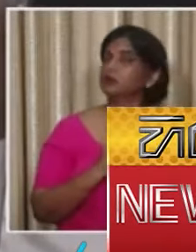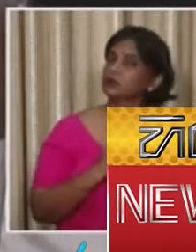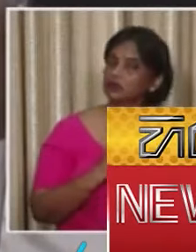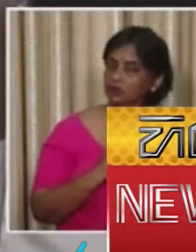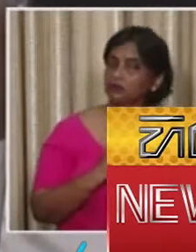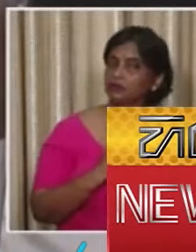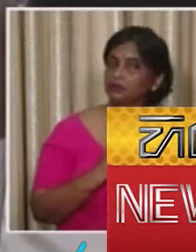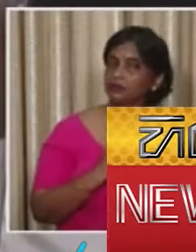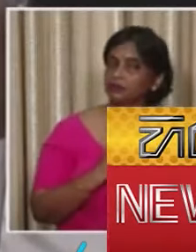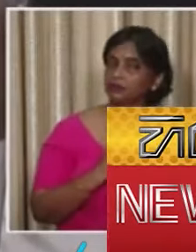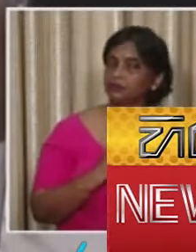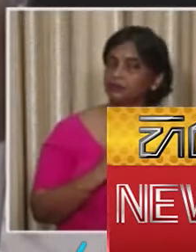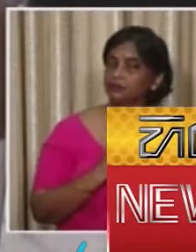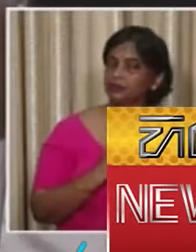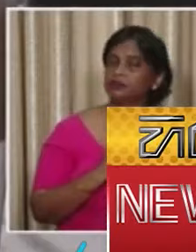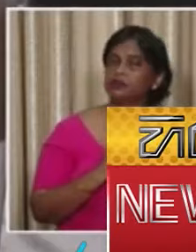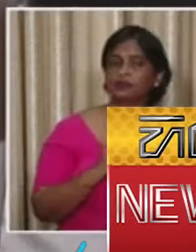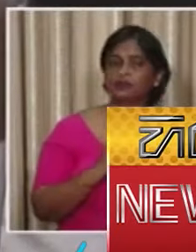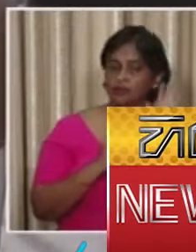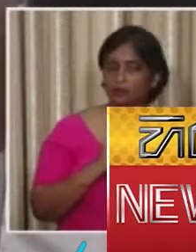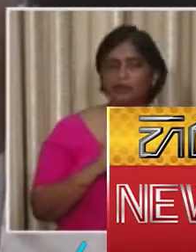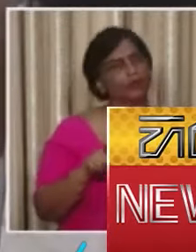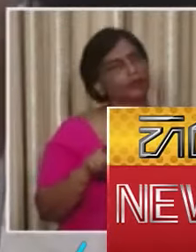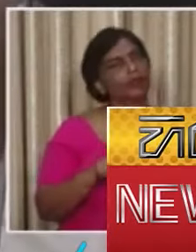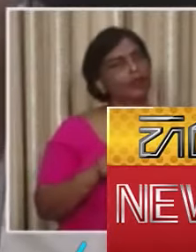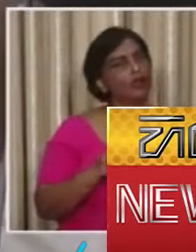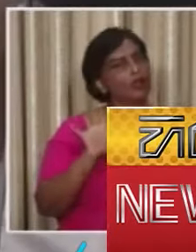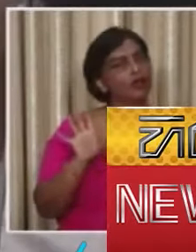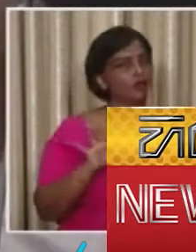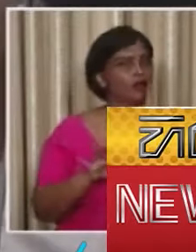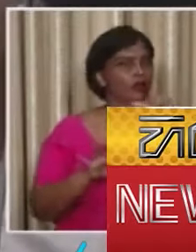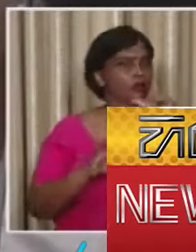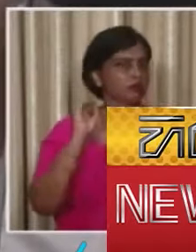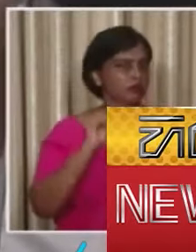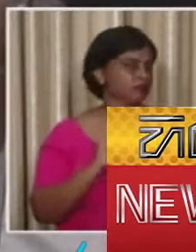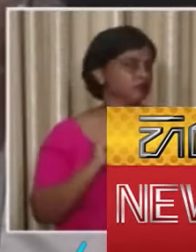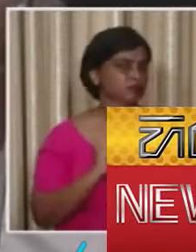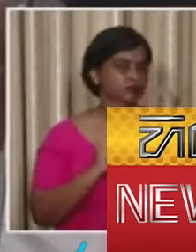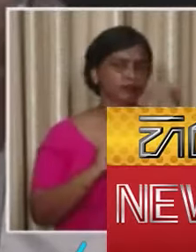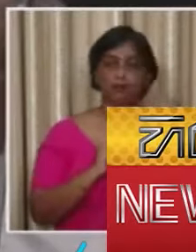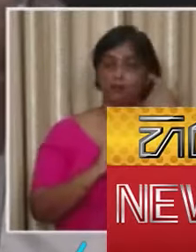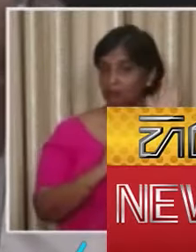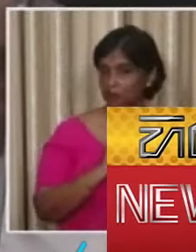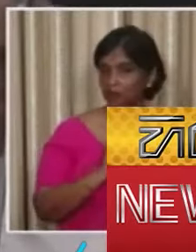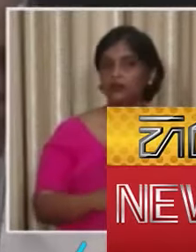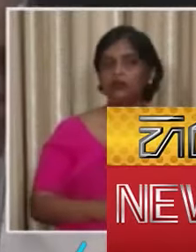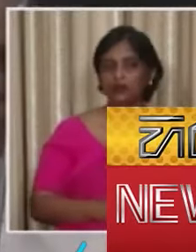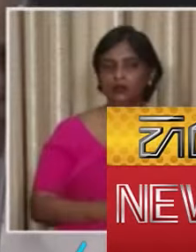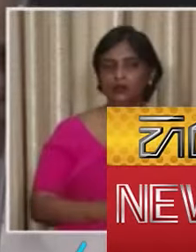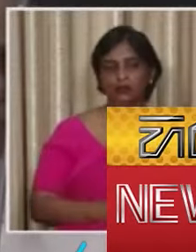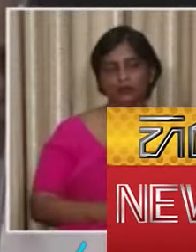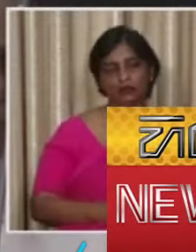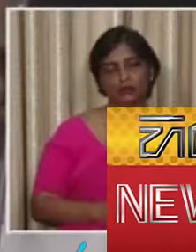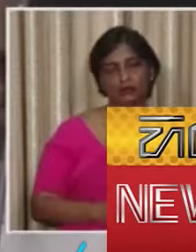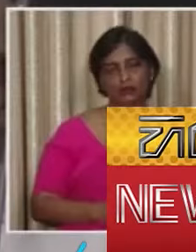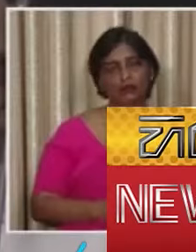growth per year. Honorable Speaker, I am sorry that when I am making this speech, one of my colleagues, the